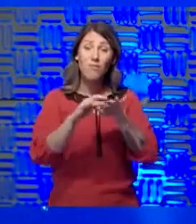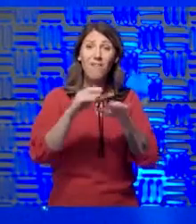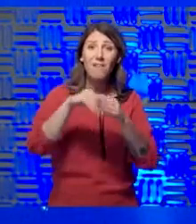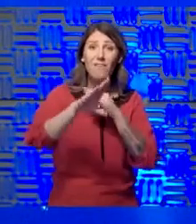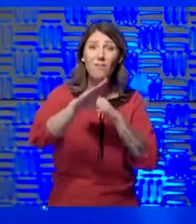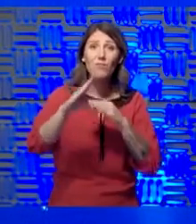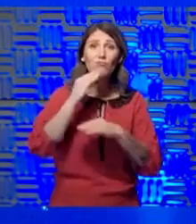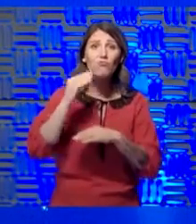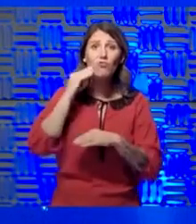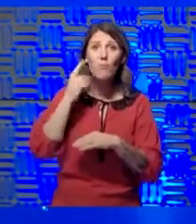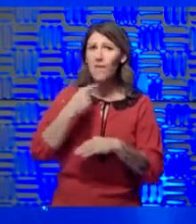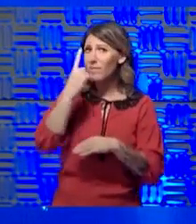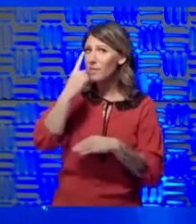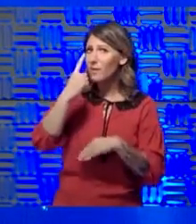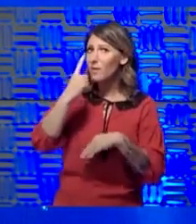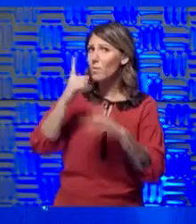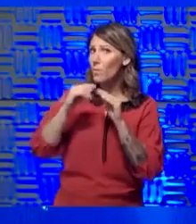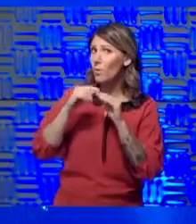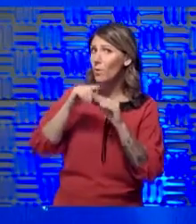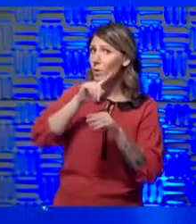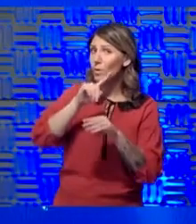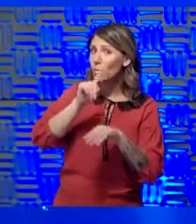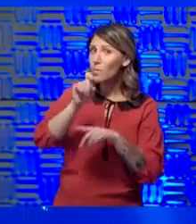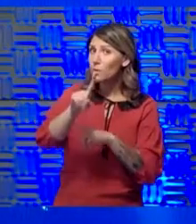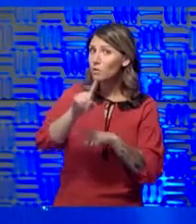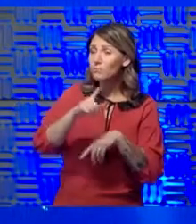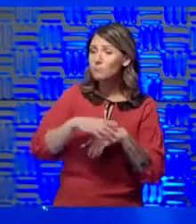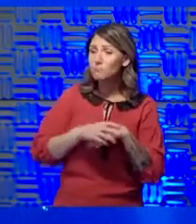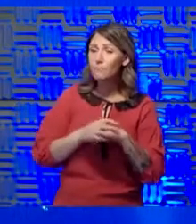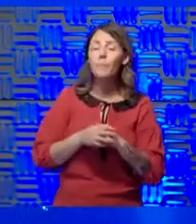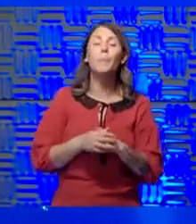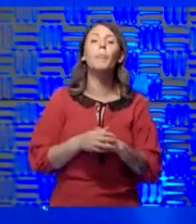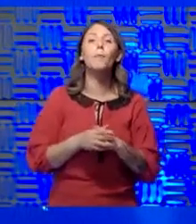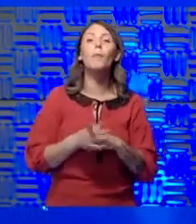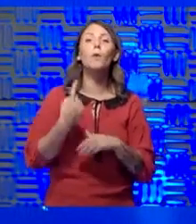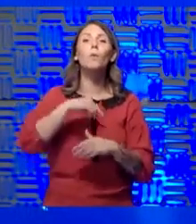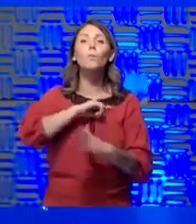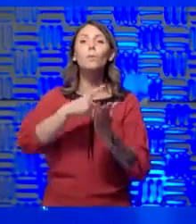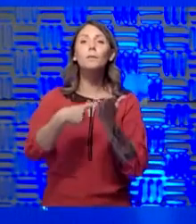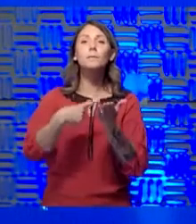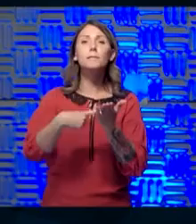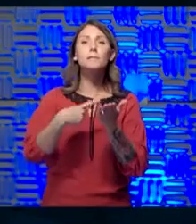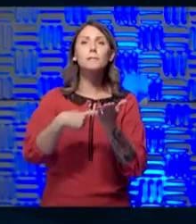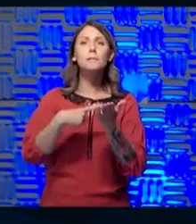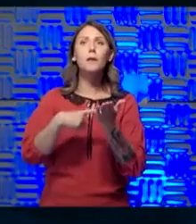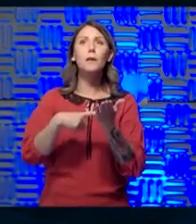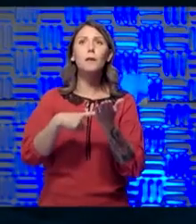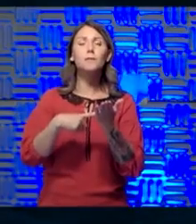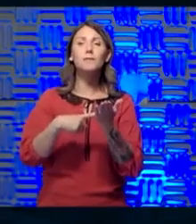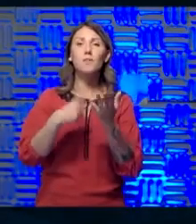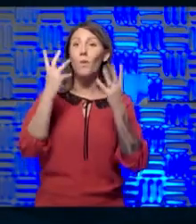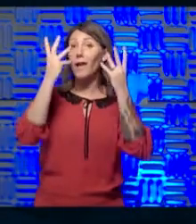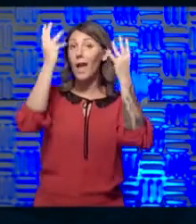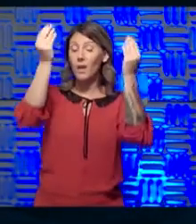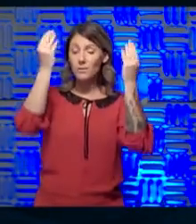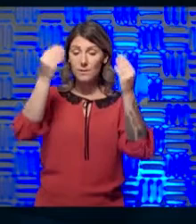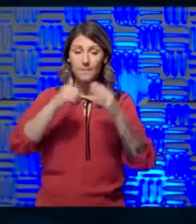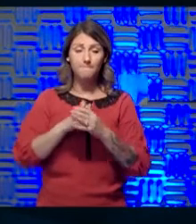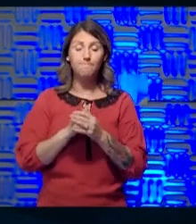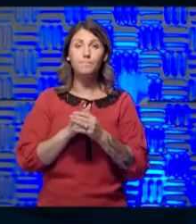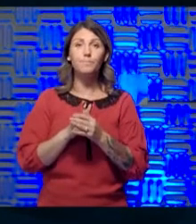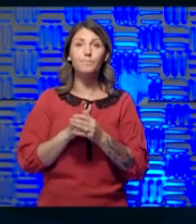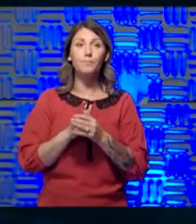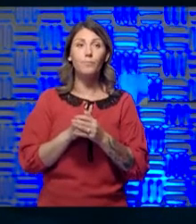we have time for one more question. So we talked about going outside.